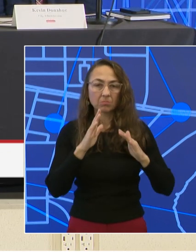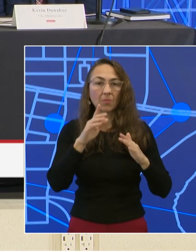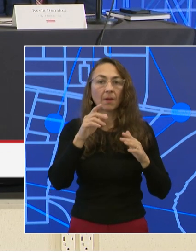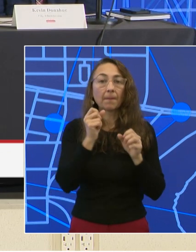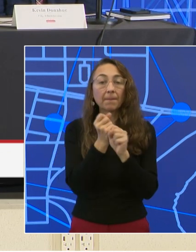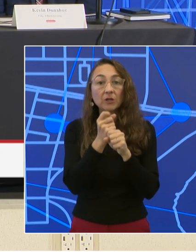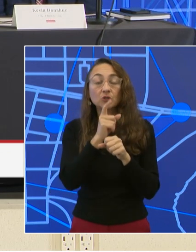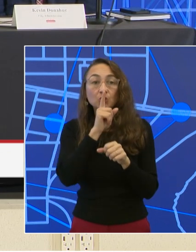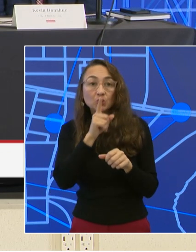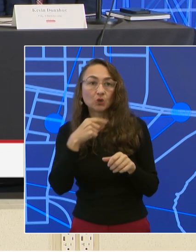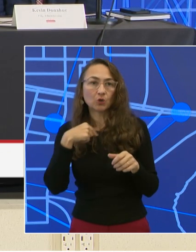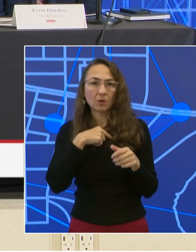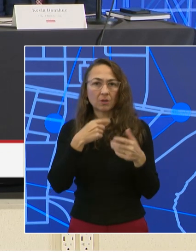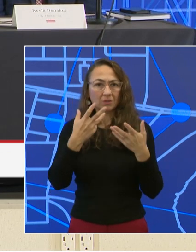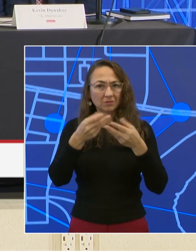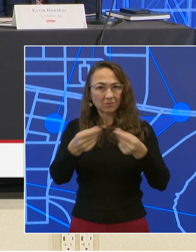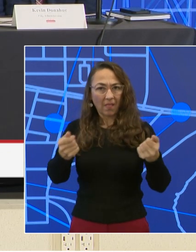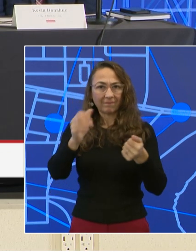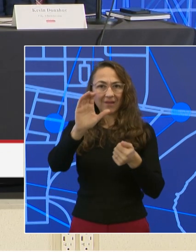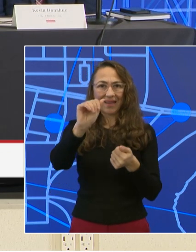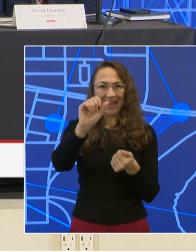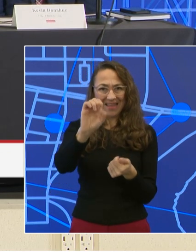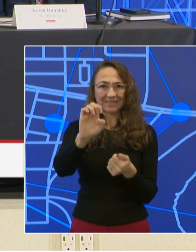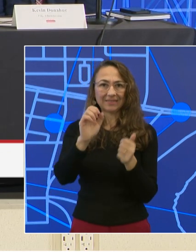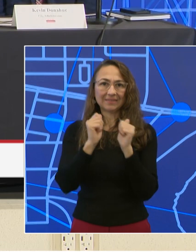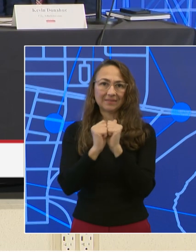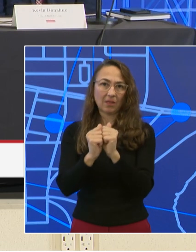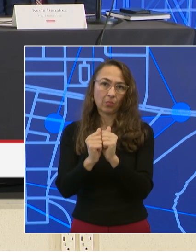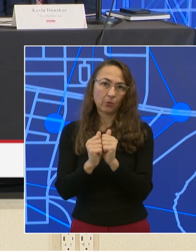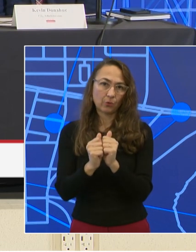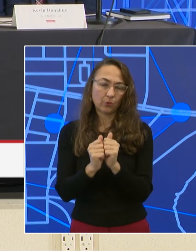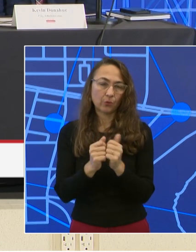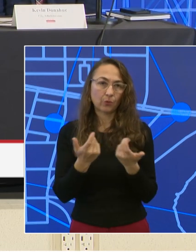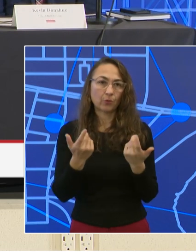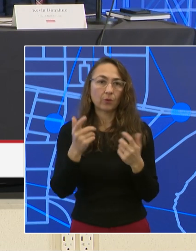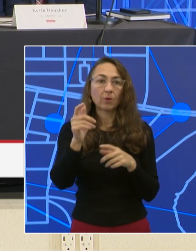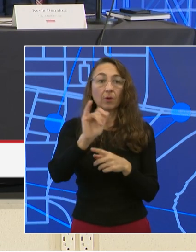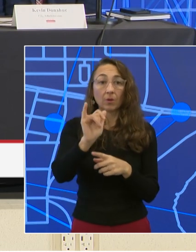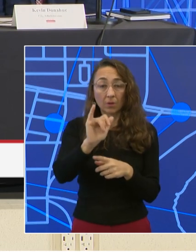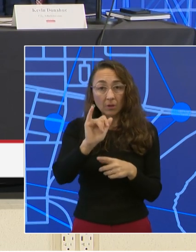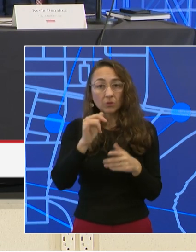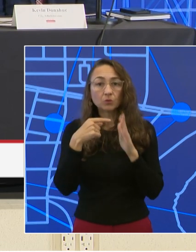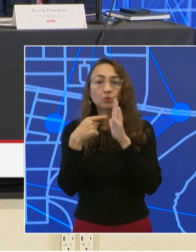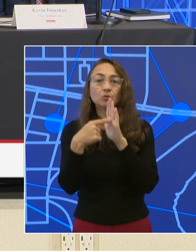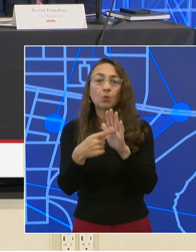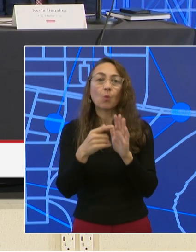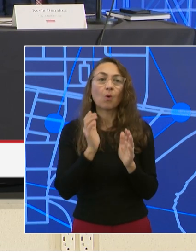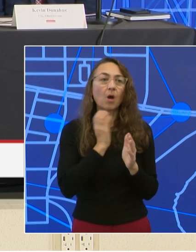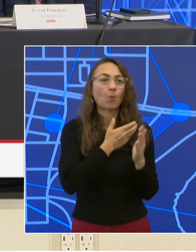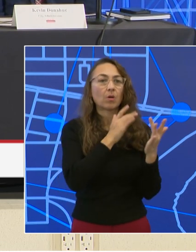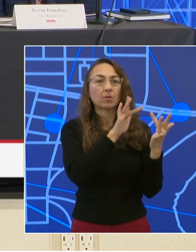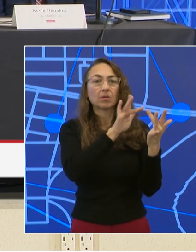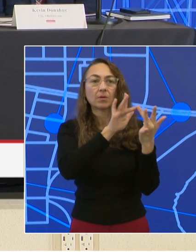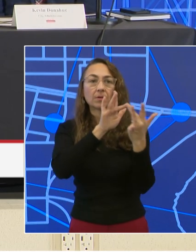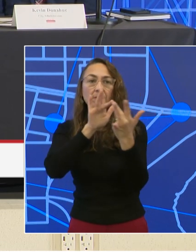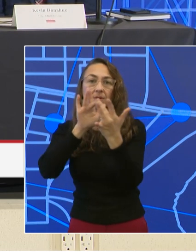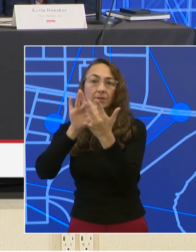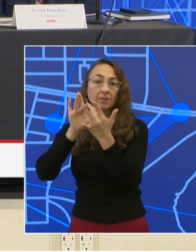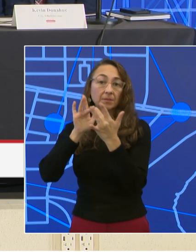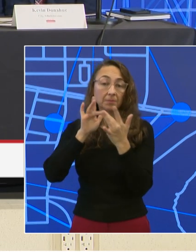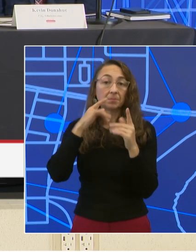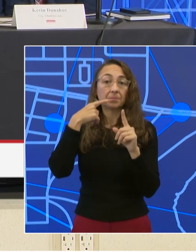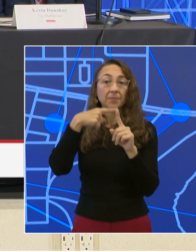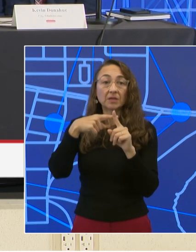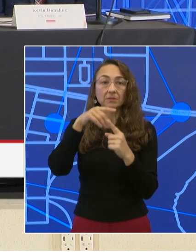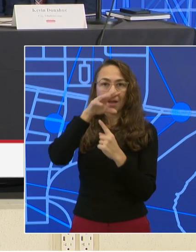So that's important. It also magnifies the reach of our cameras in a very significant